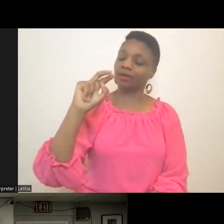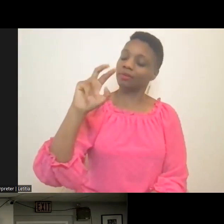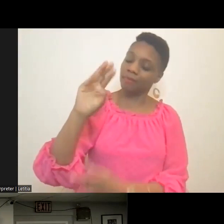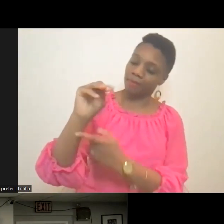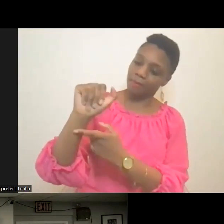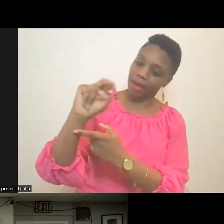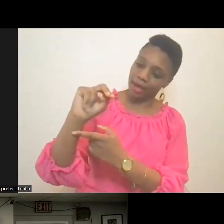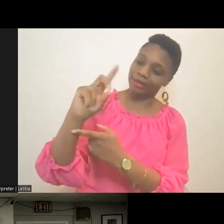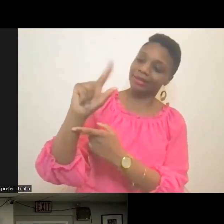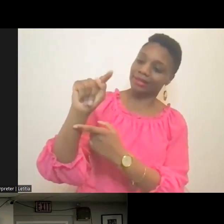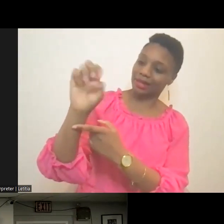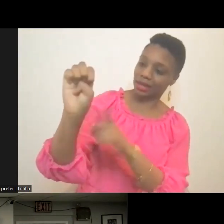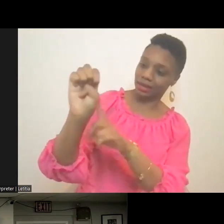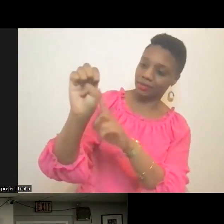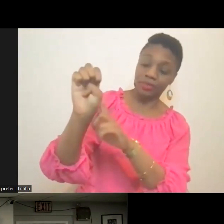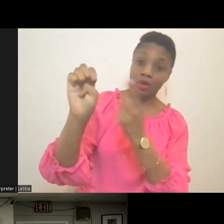One is